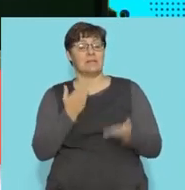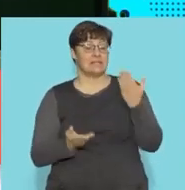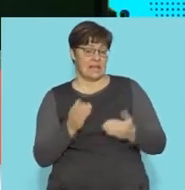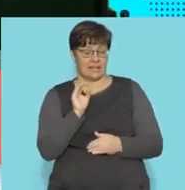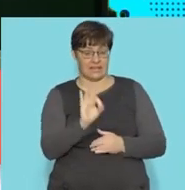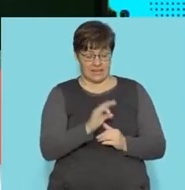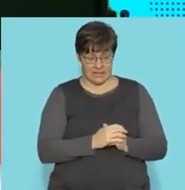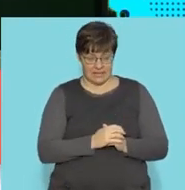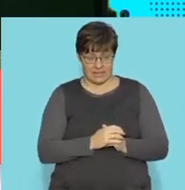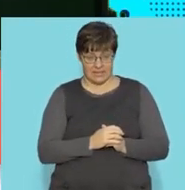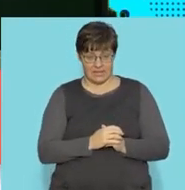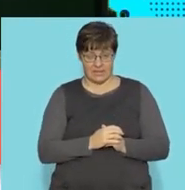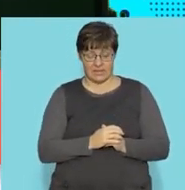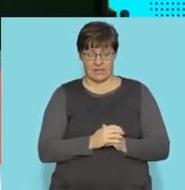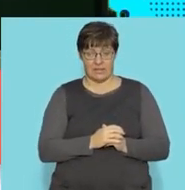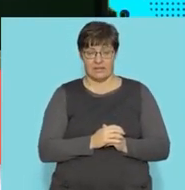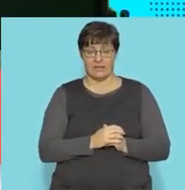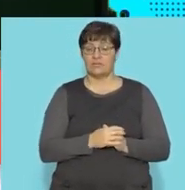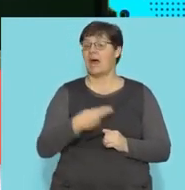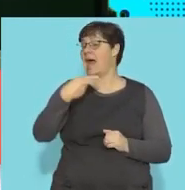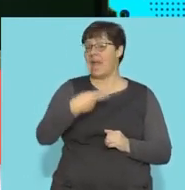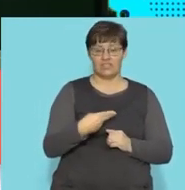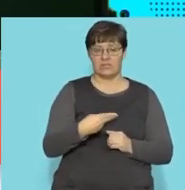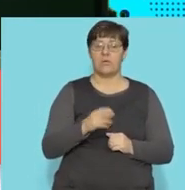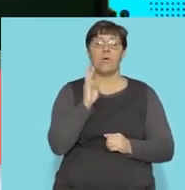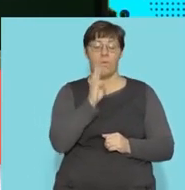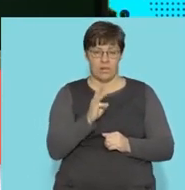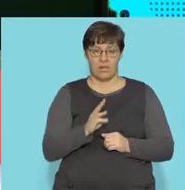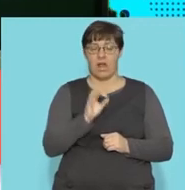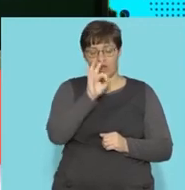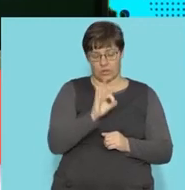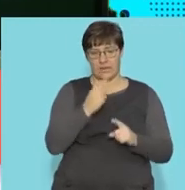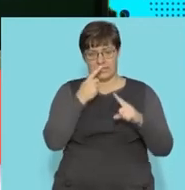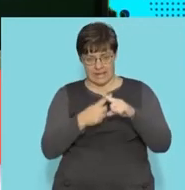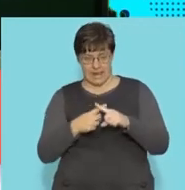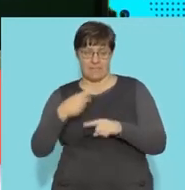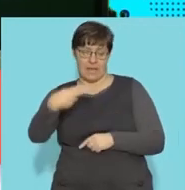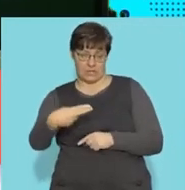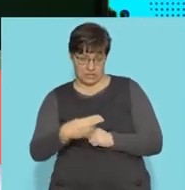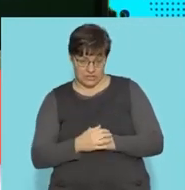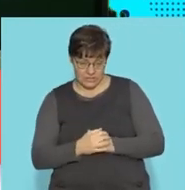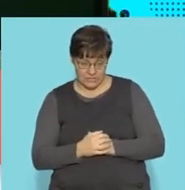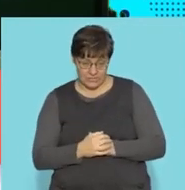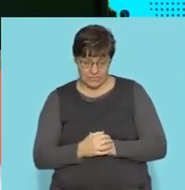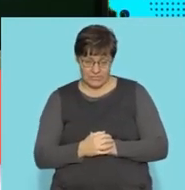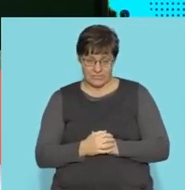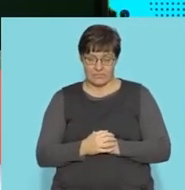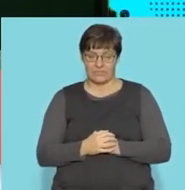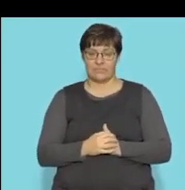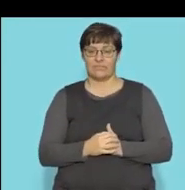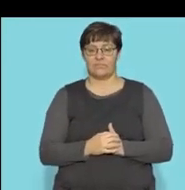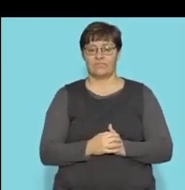scale factor of 3. So instead of h in the formula, it's going to be 3 times h. Let's go back to the